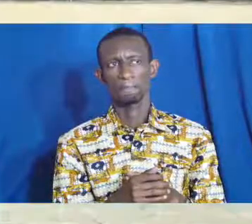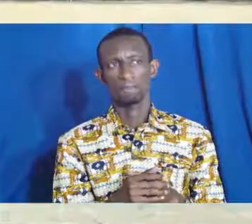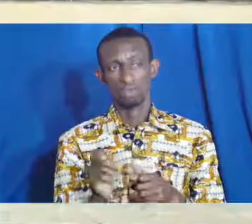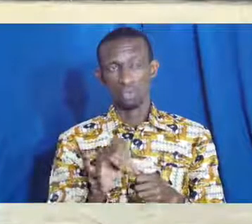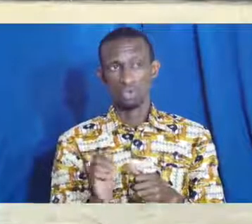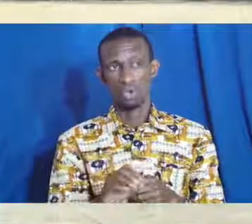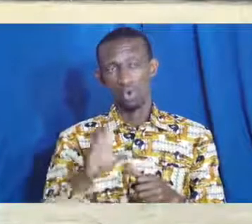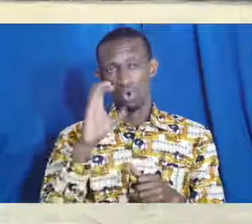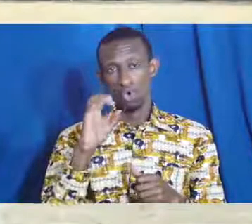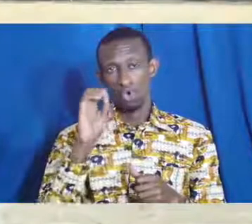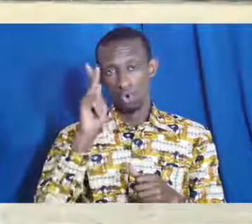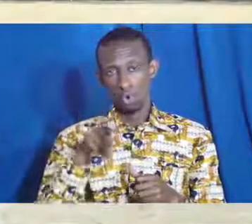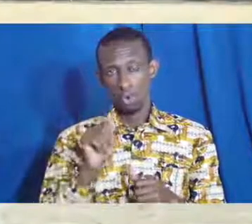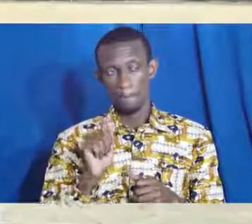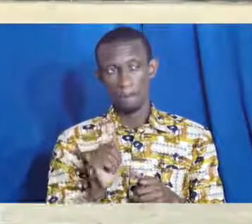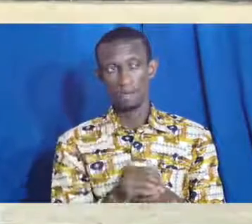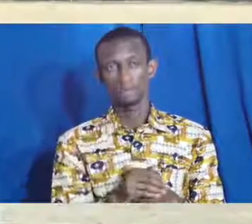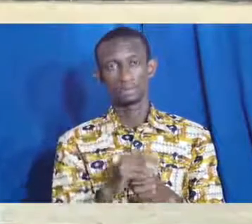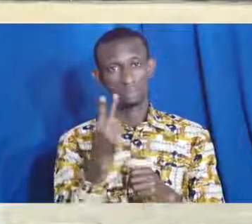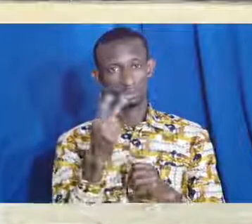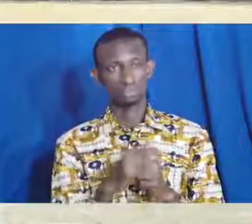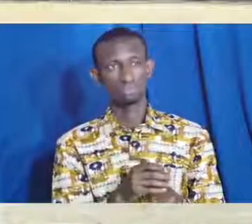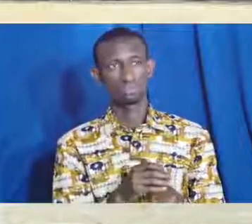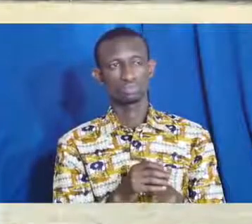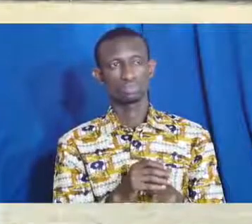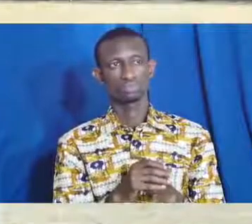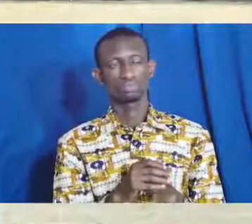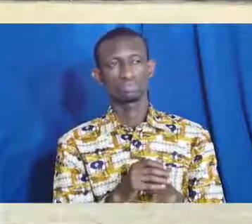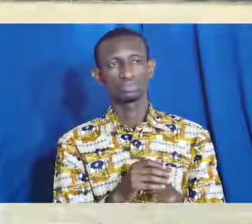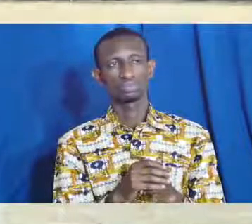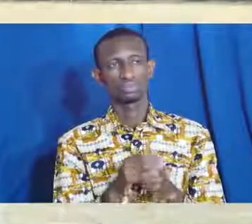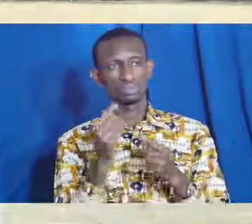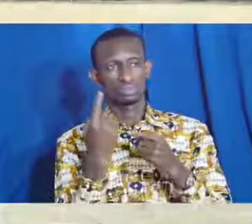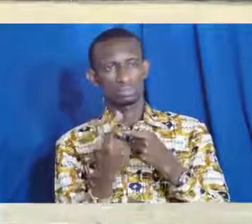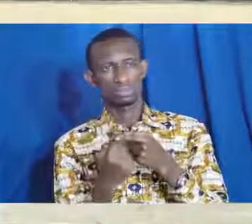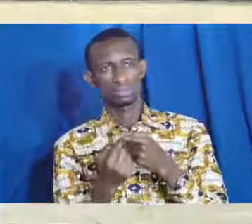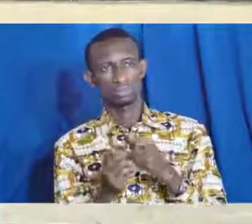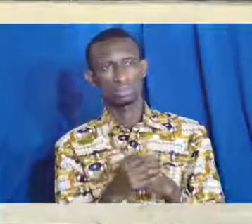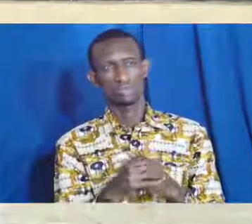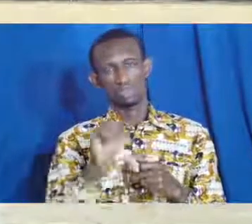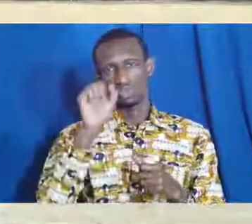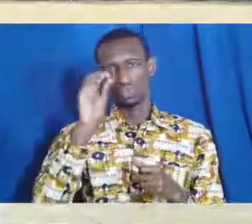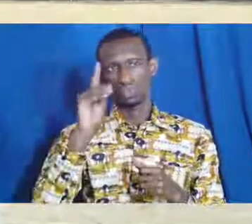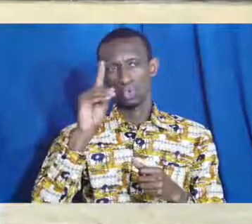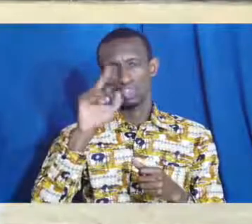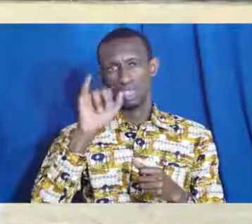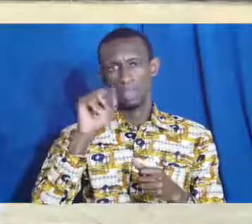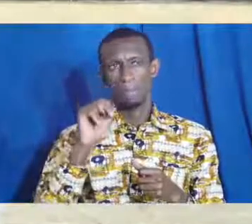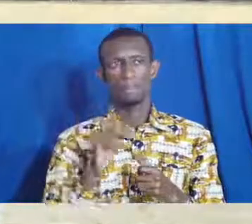the solution. And then it is reacting with sodium hydroxide. What does it give